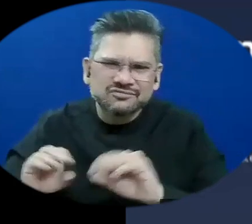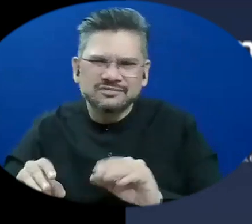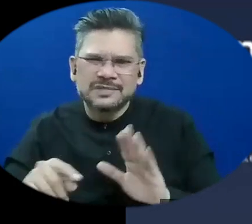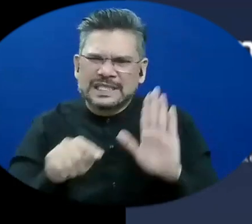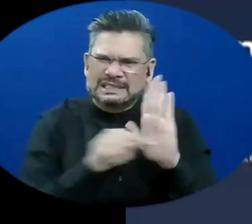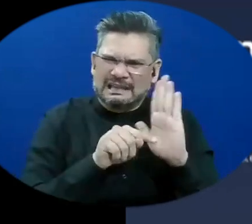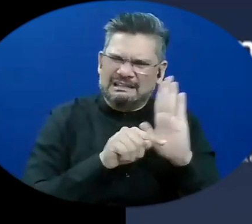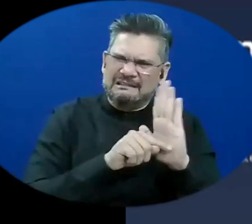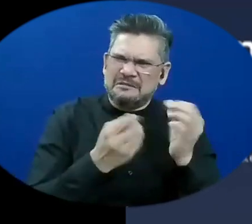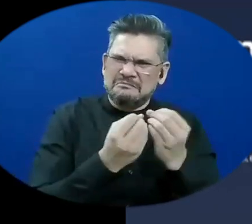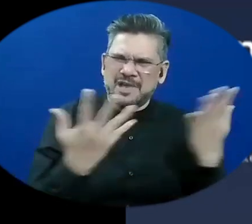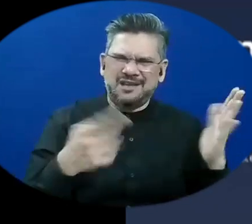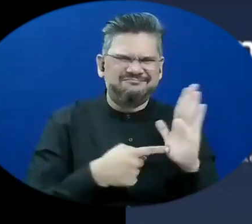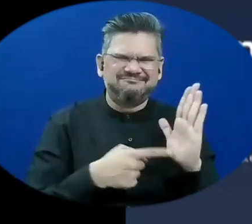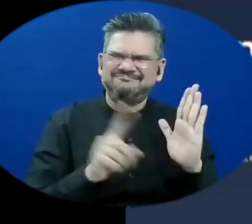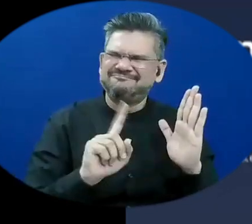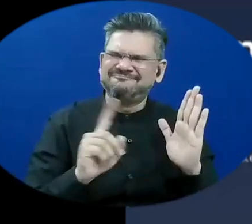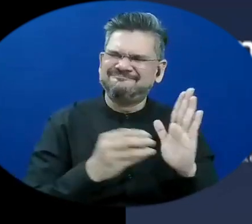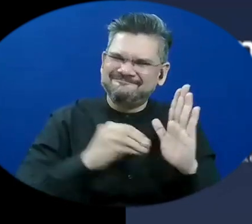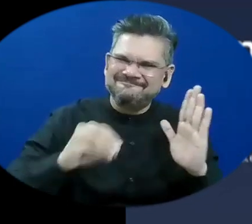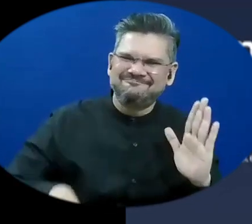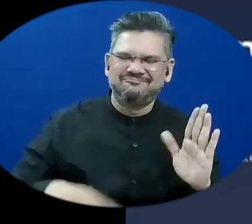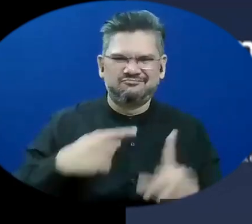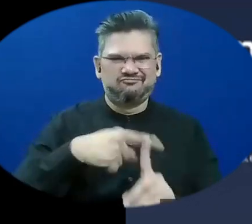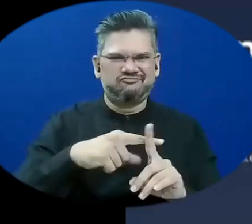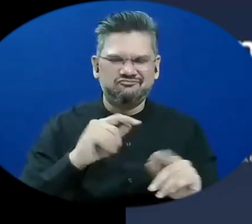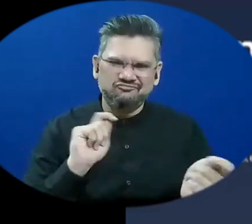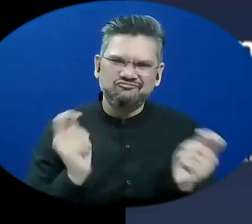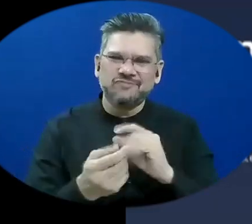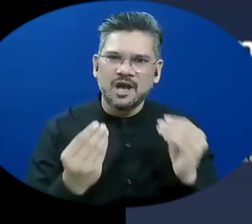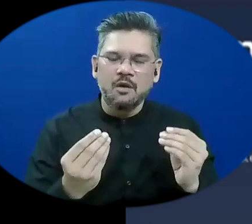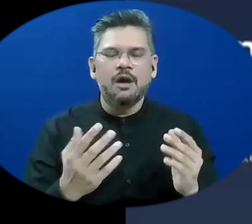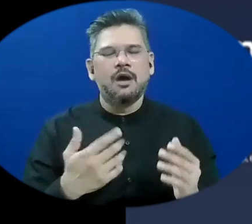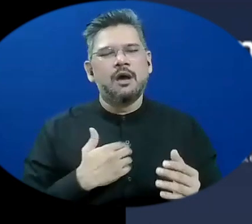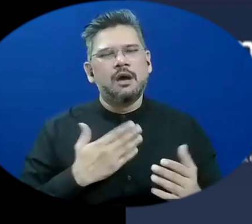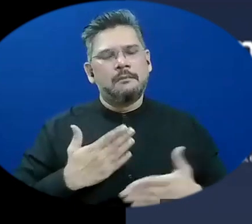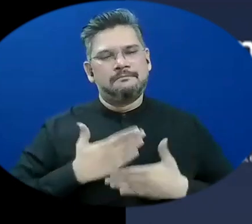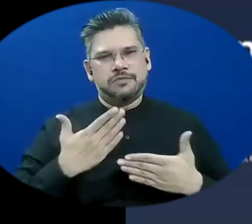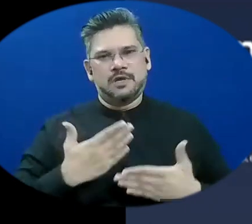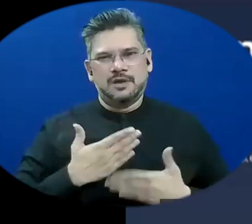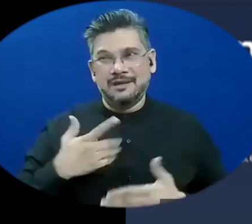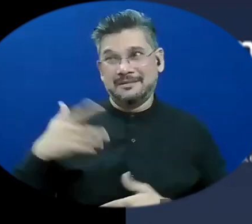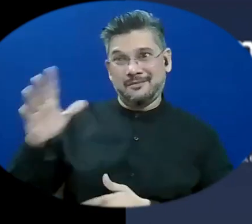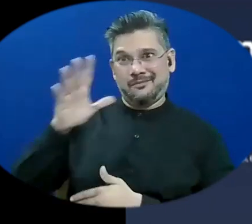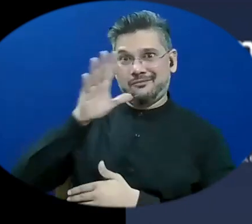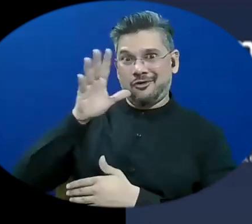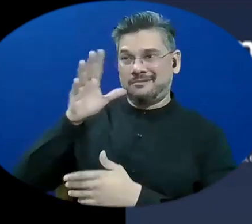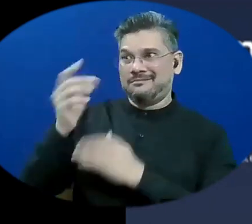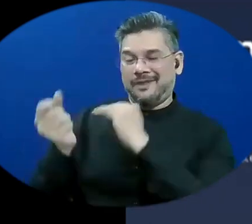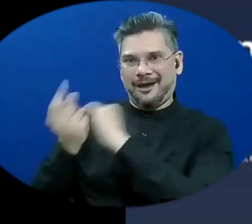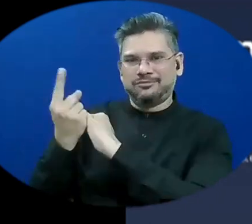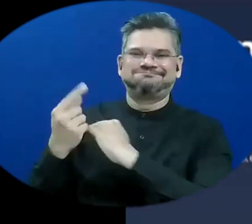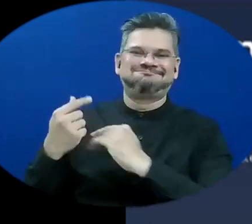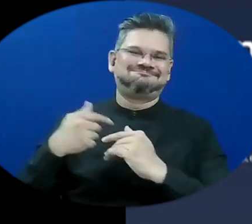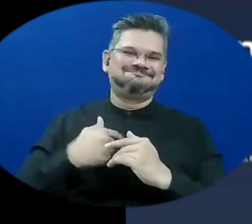just glad that it was through my mom that we were able to start this organization in Tonga to help the people